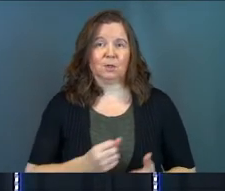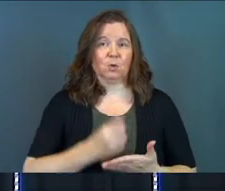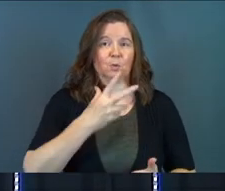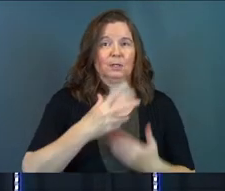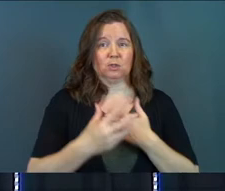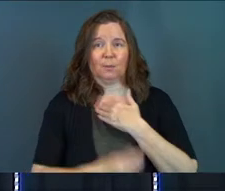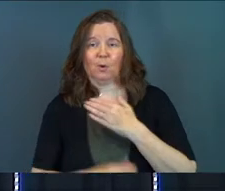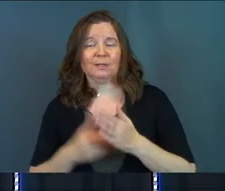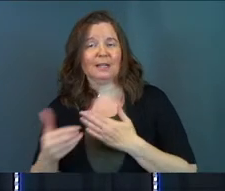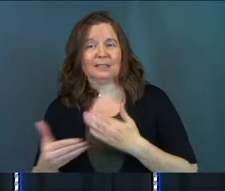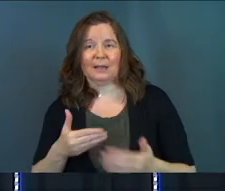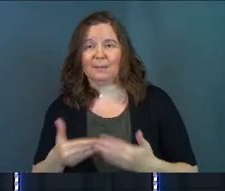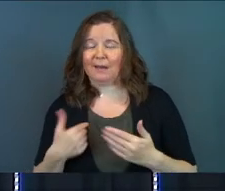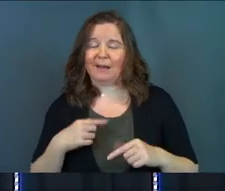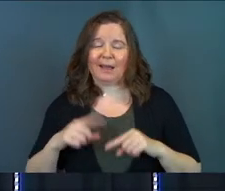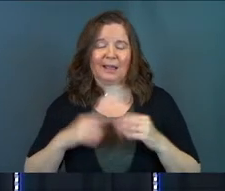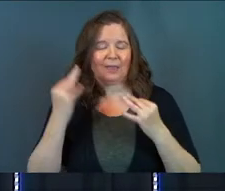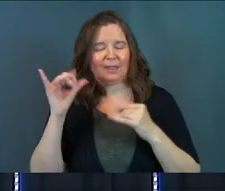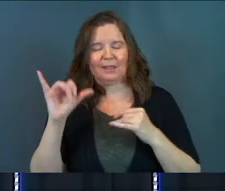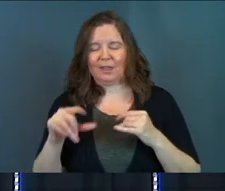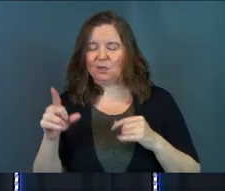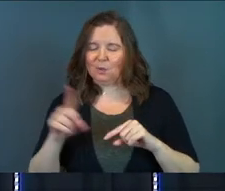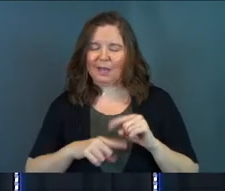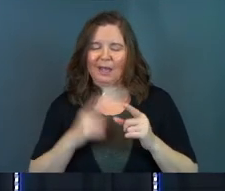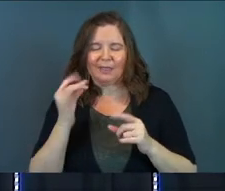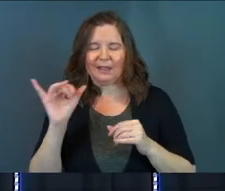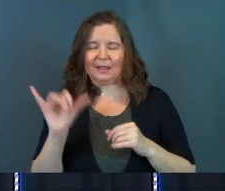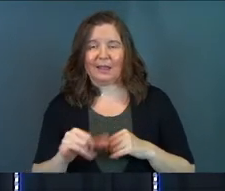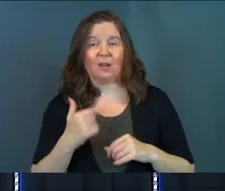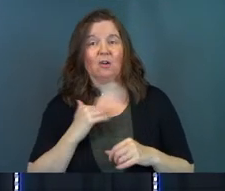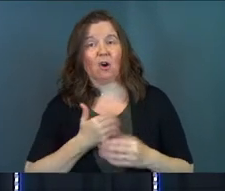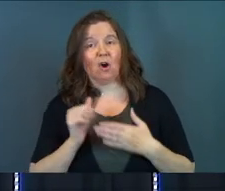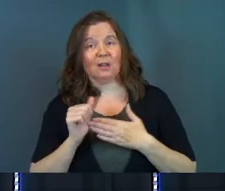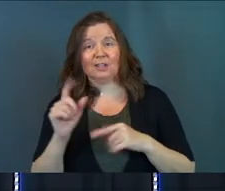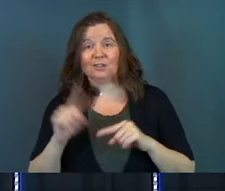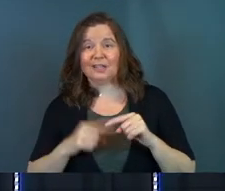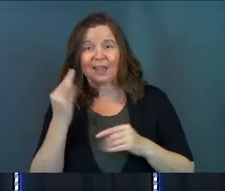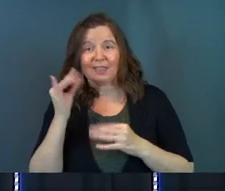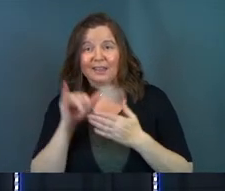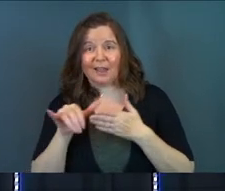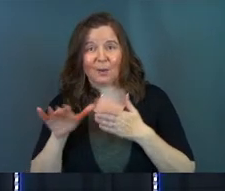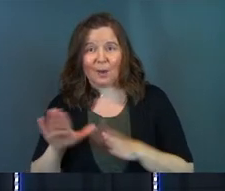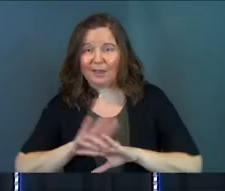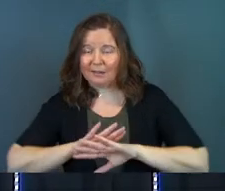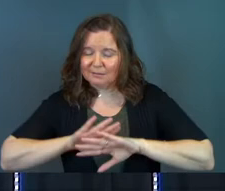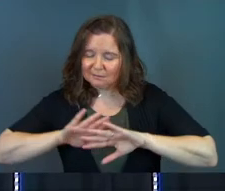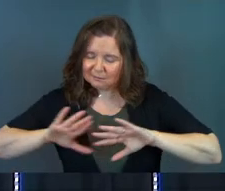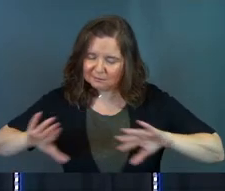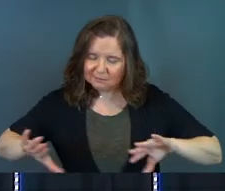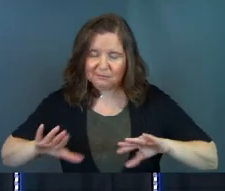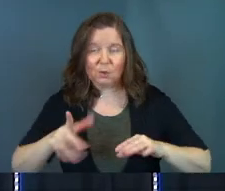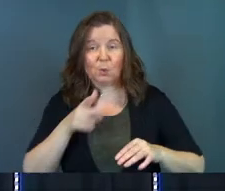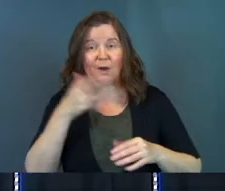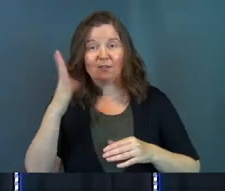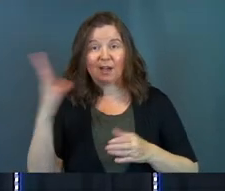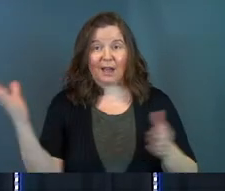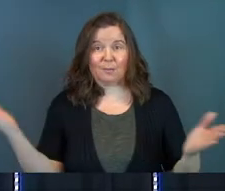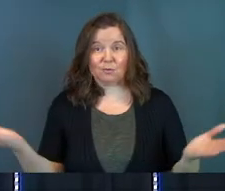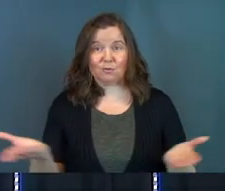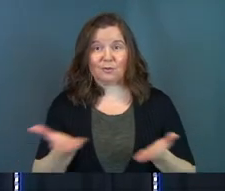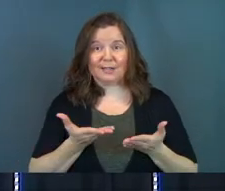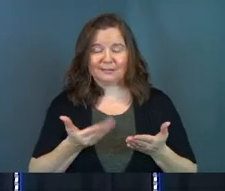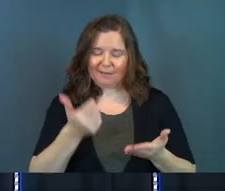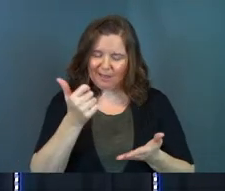Rich or poor does not matter. I can't think like that. You can't think like that. Our leaders can't think like that. Whoever God brings in the